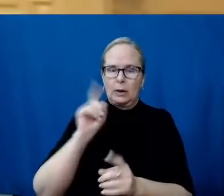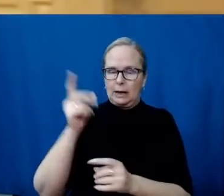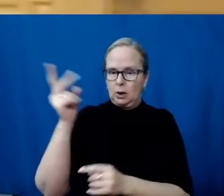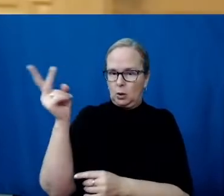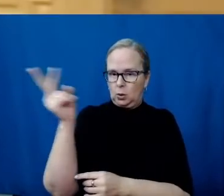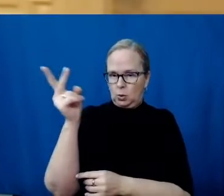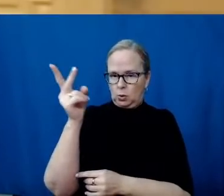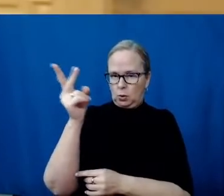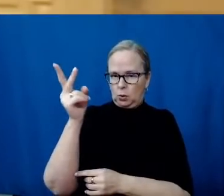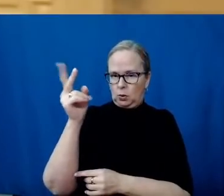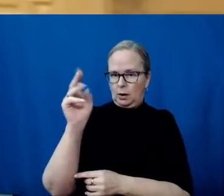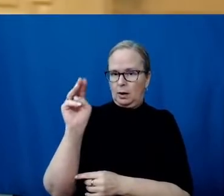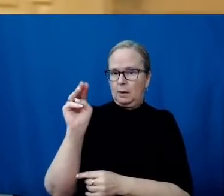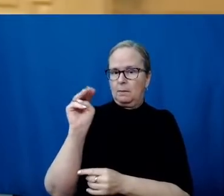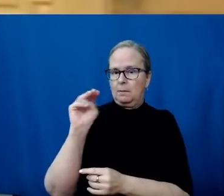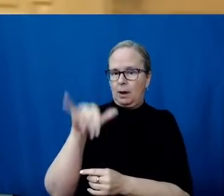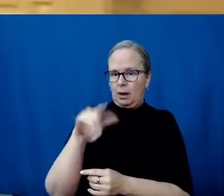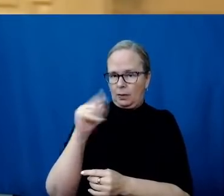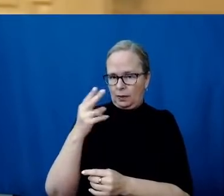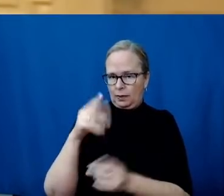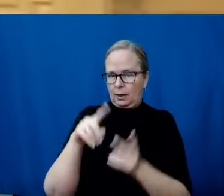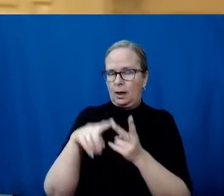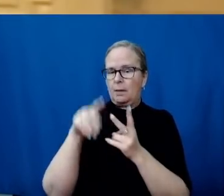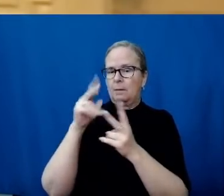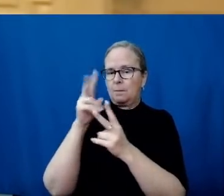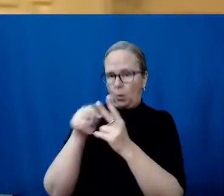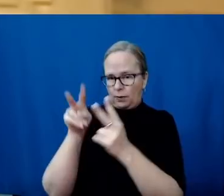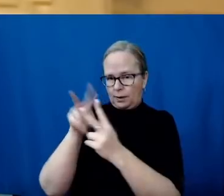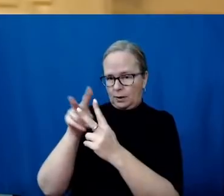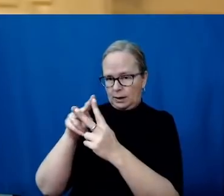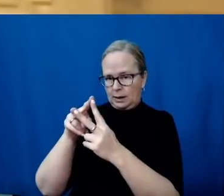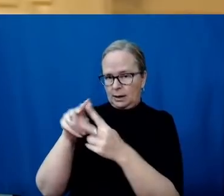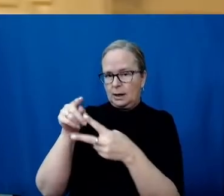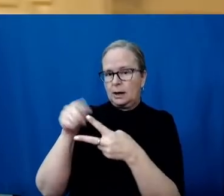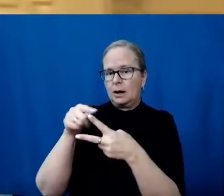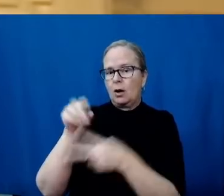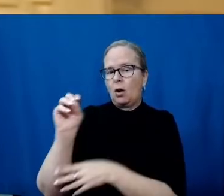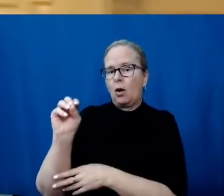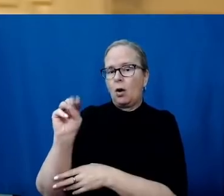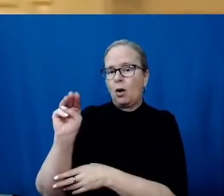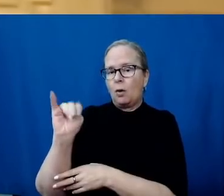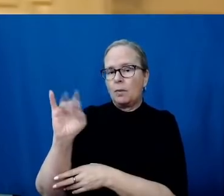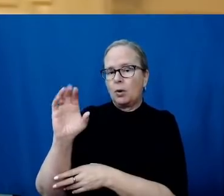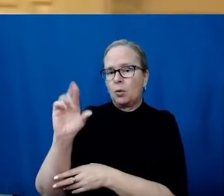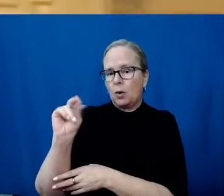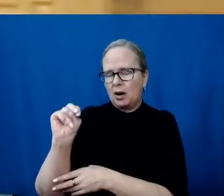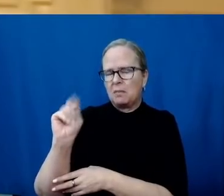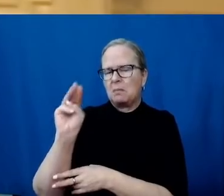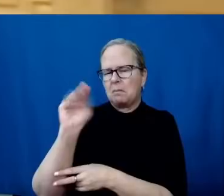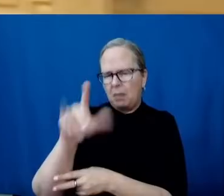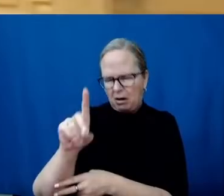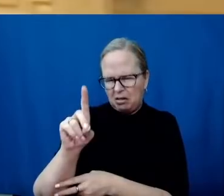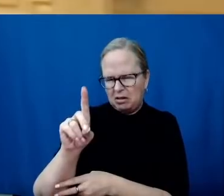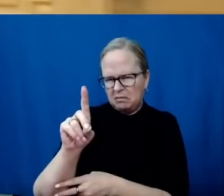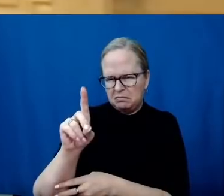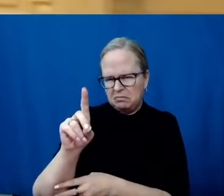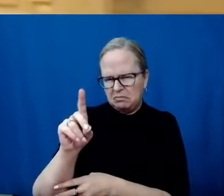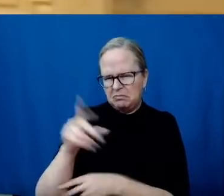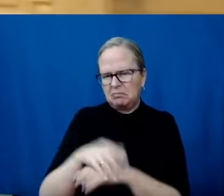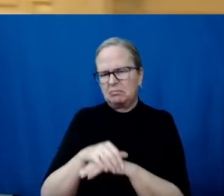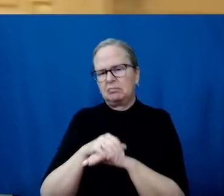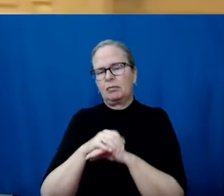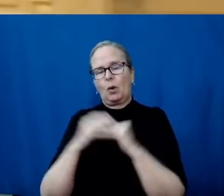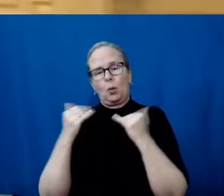take apart those two myths. So first of all, Omicron is mild. Well, right now we have the highest by